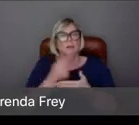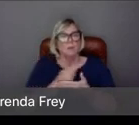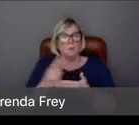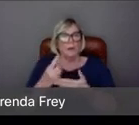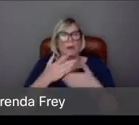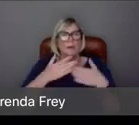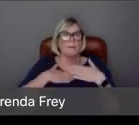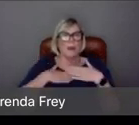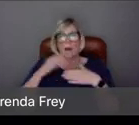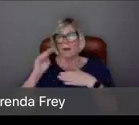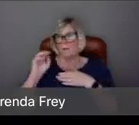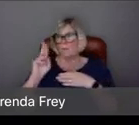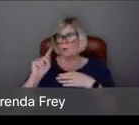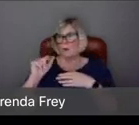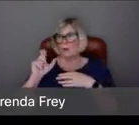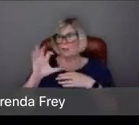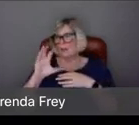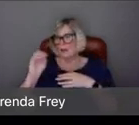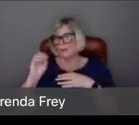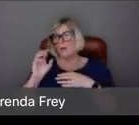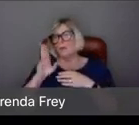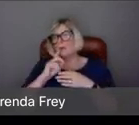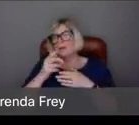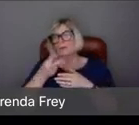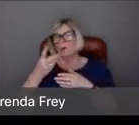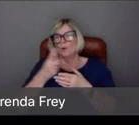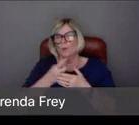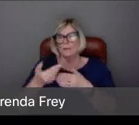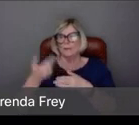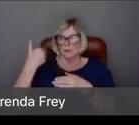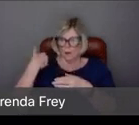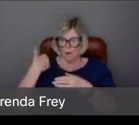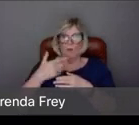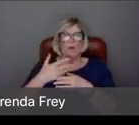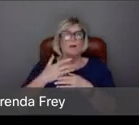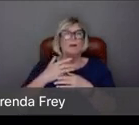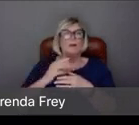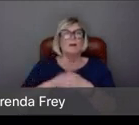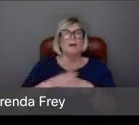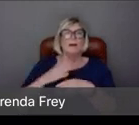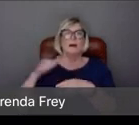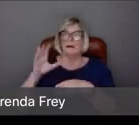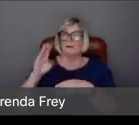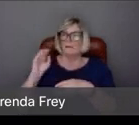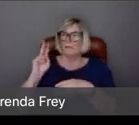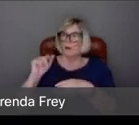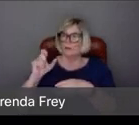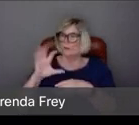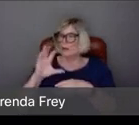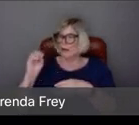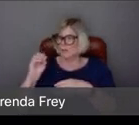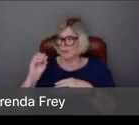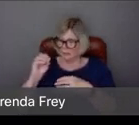my mortgage company, or a couple of weeks back, sold my loan. I can't stand when this happens because I have to change all my auto